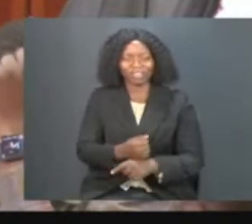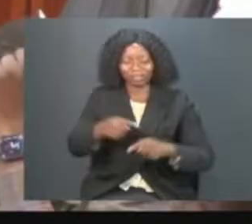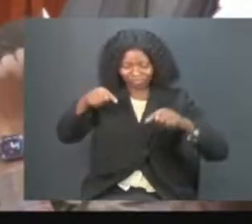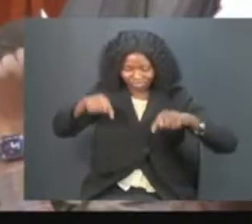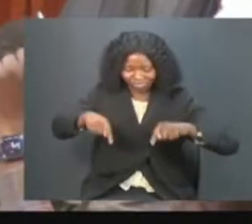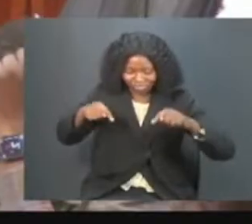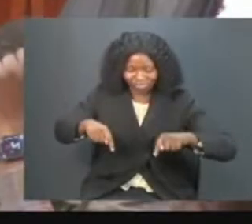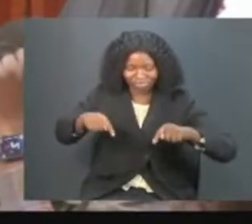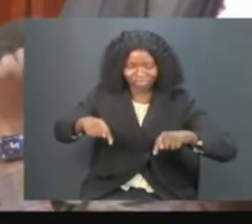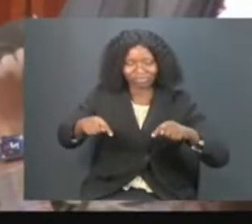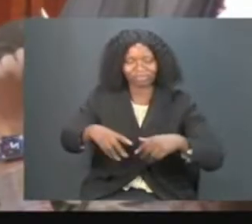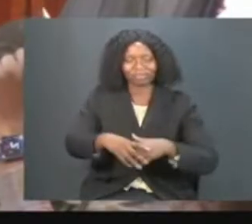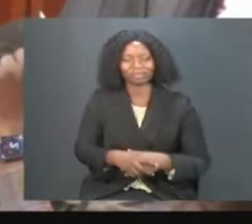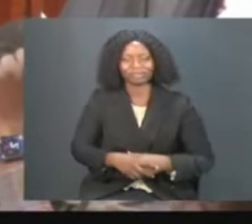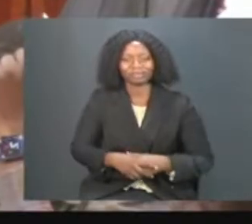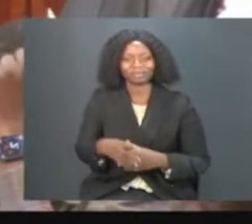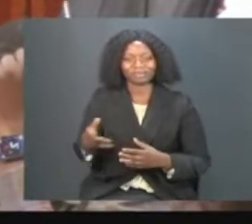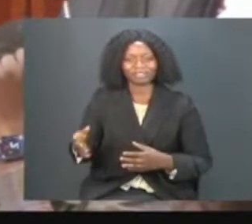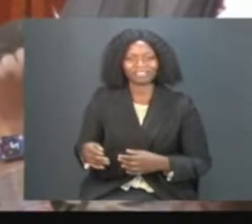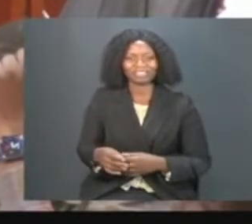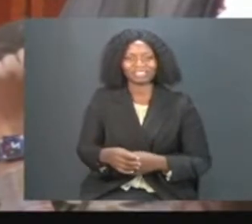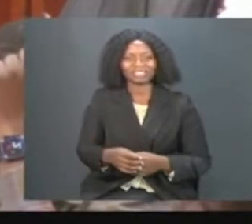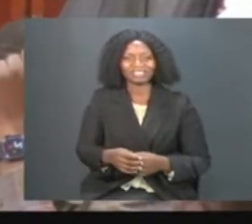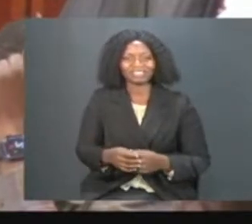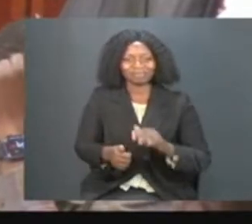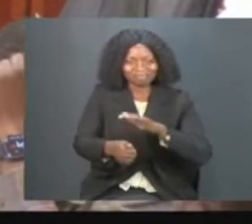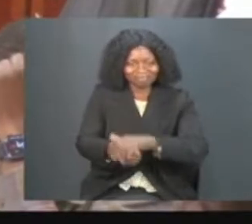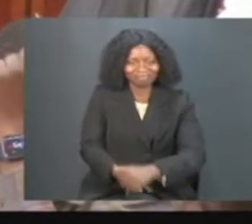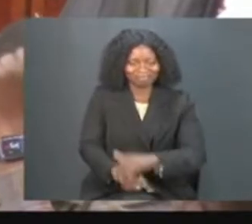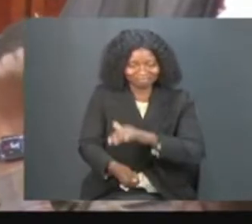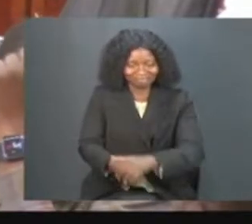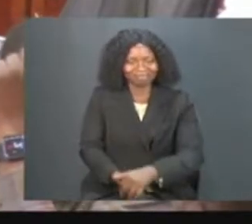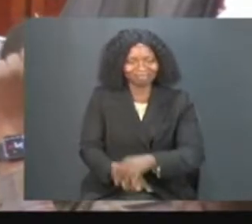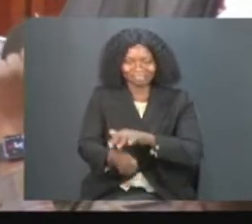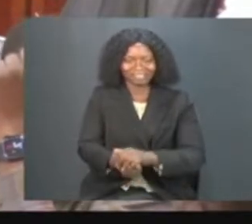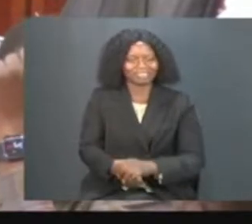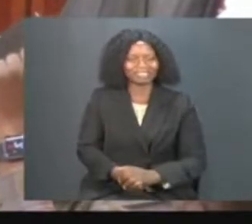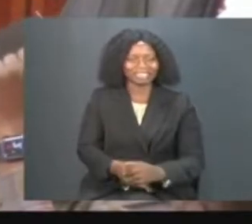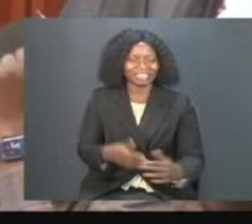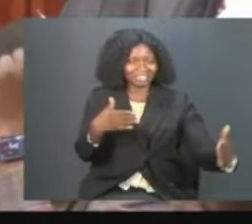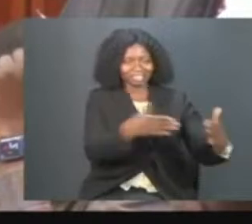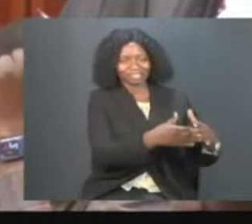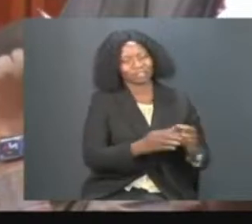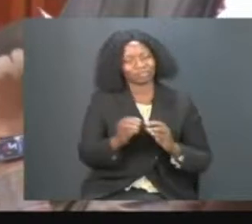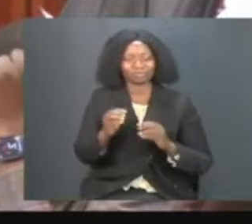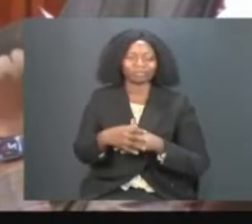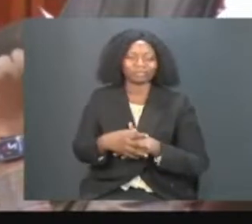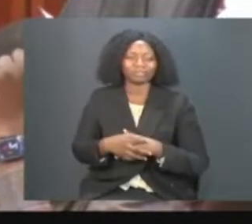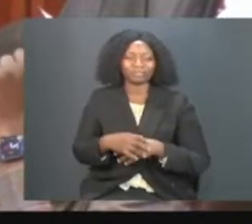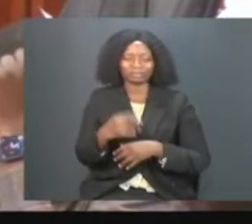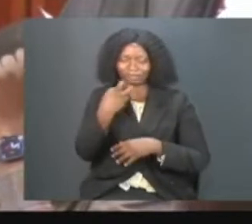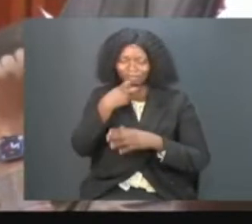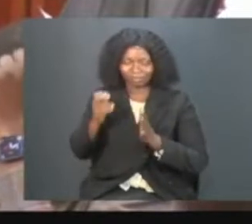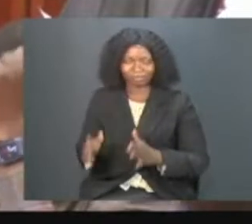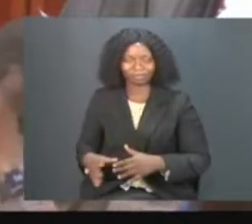today he is here pretending that he's against it. He's pretending. Mr.